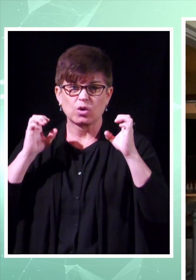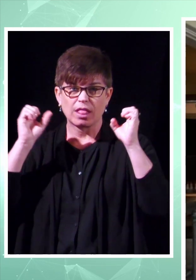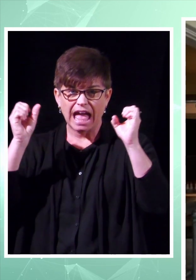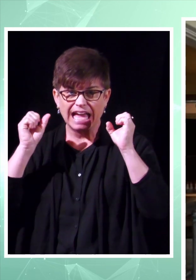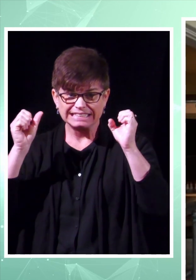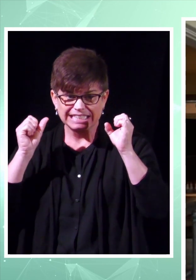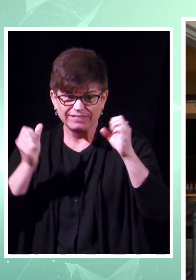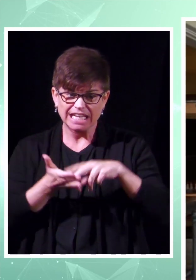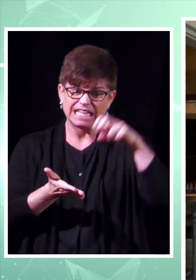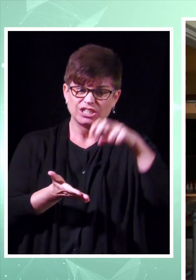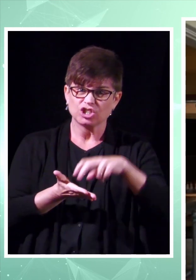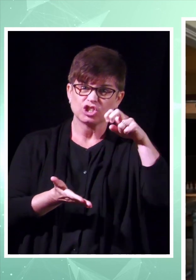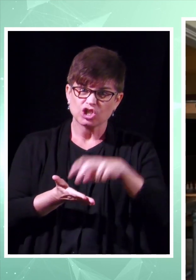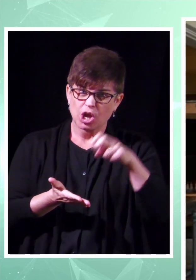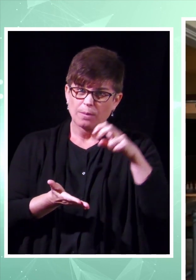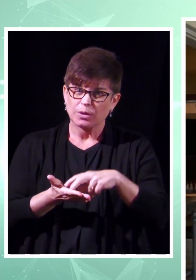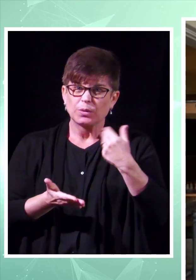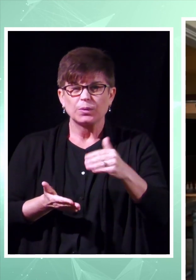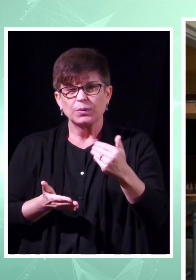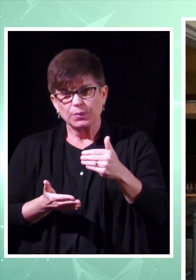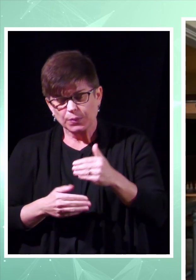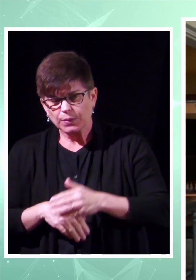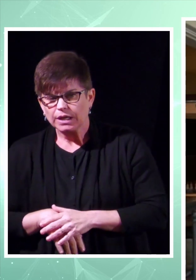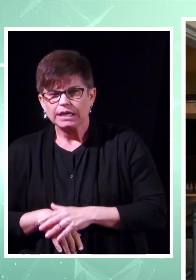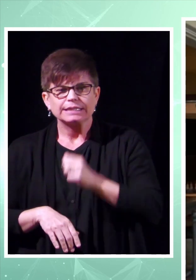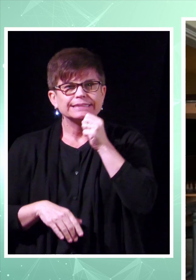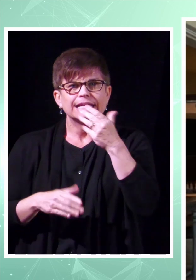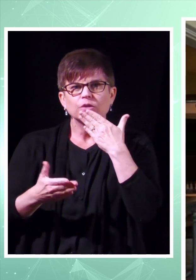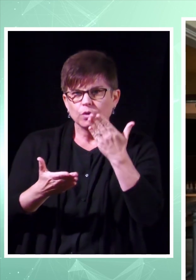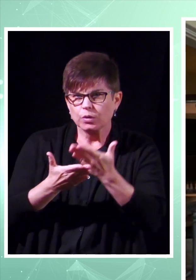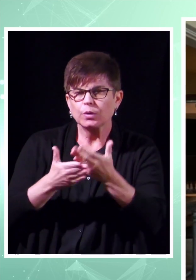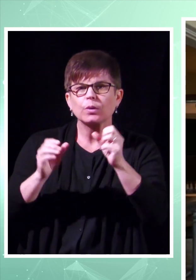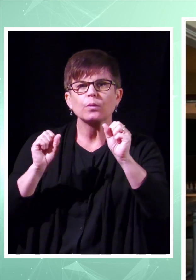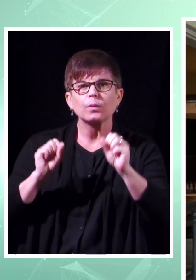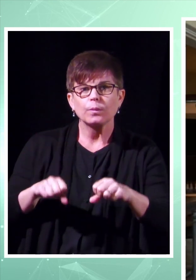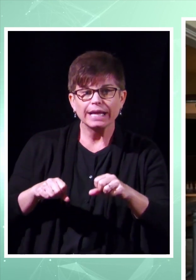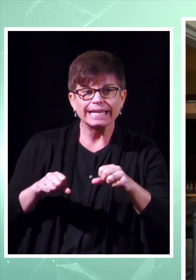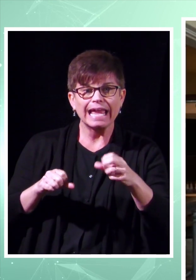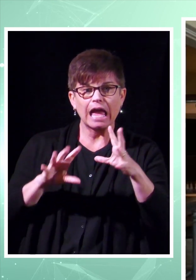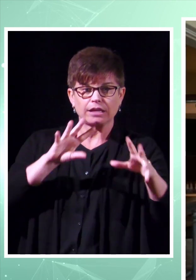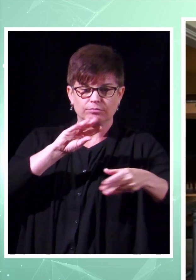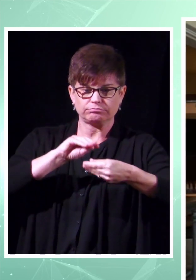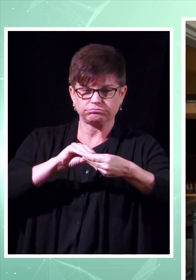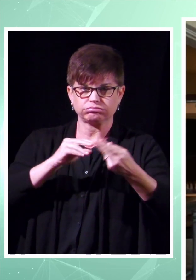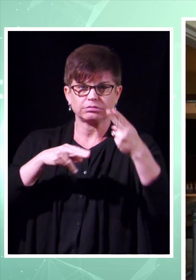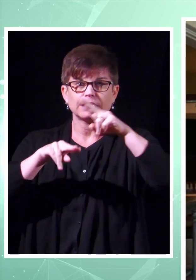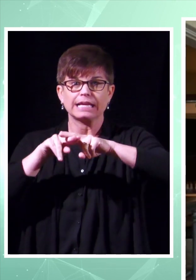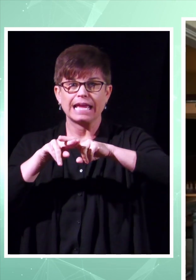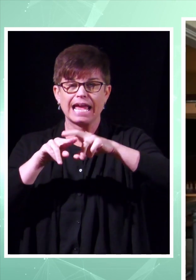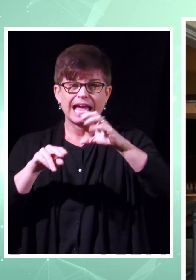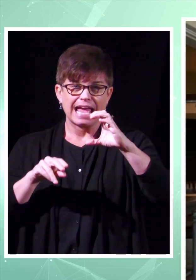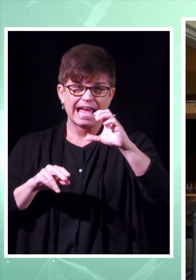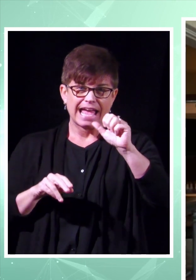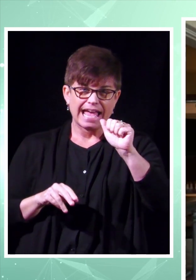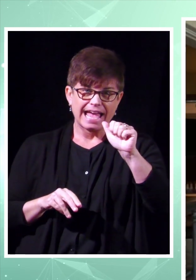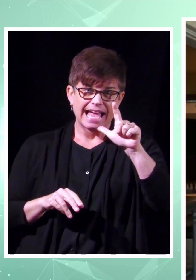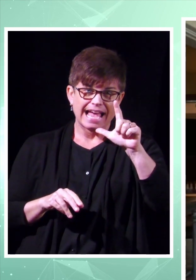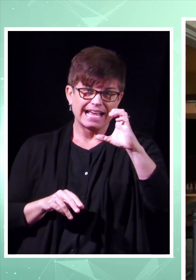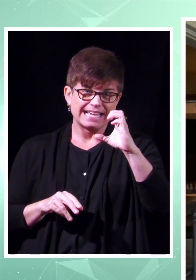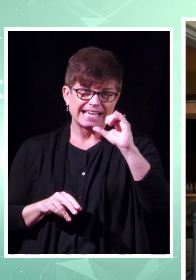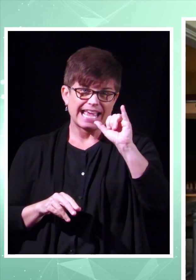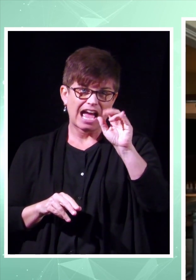bones under pressure can cause reactive bone growth. We can supplement your calcium intake by taking calcium